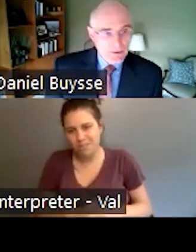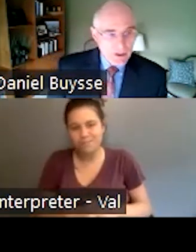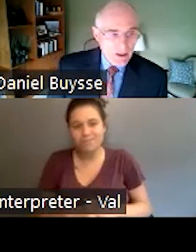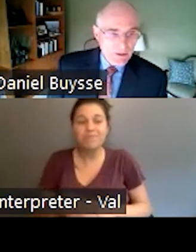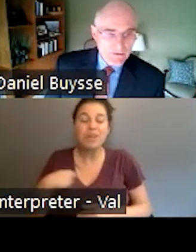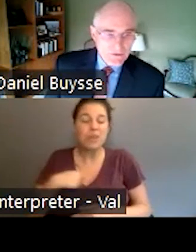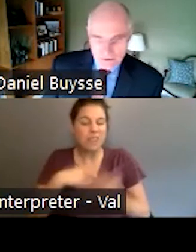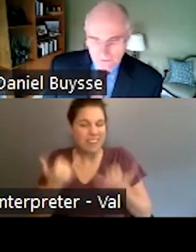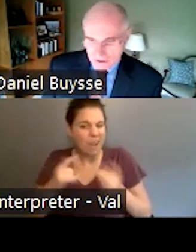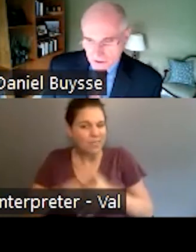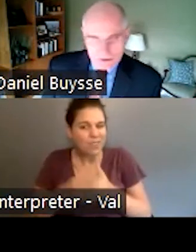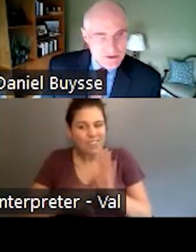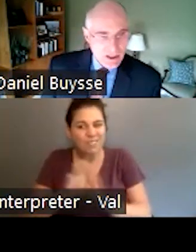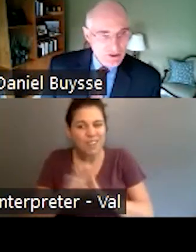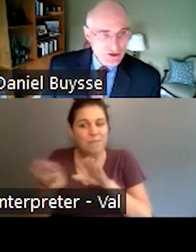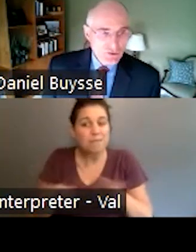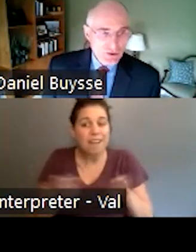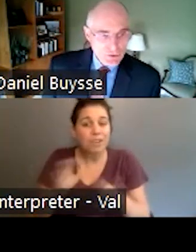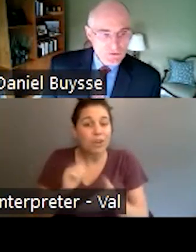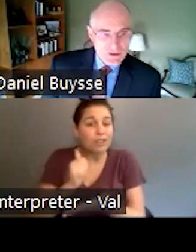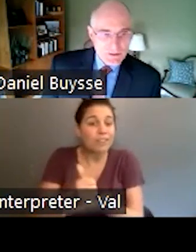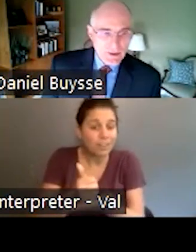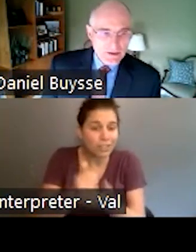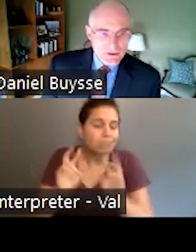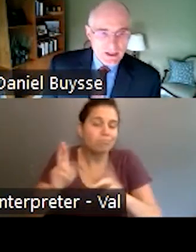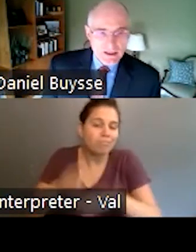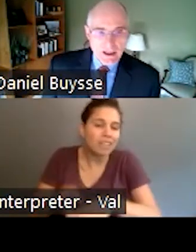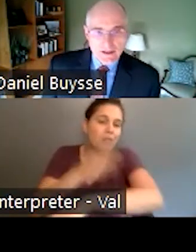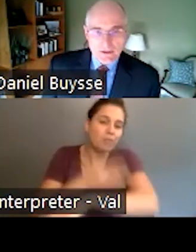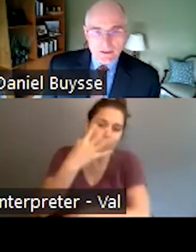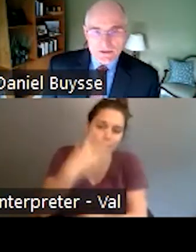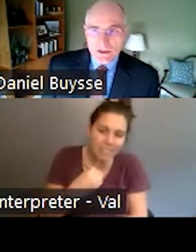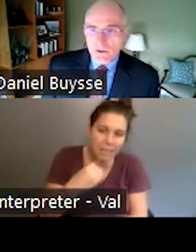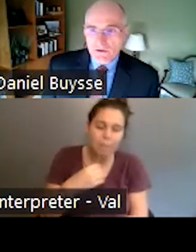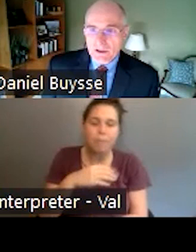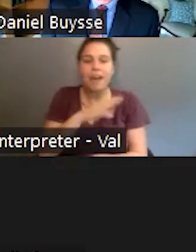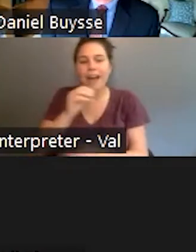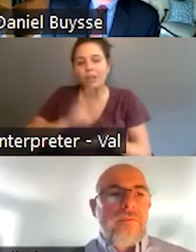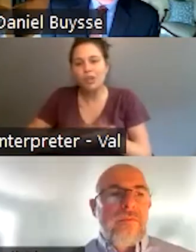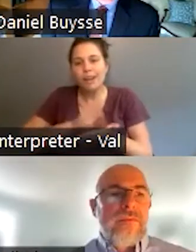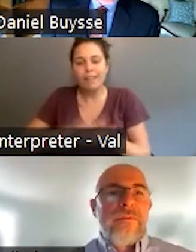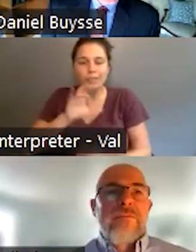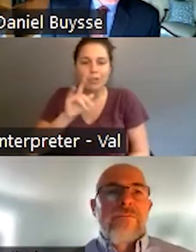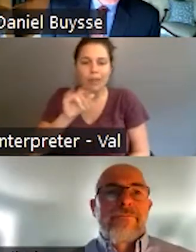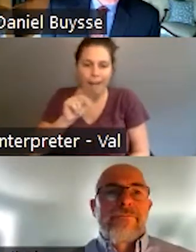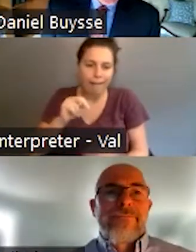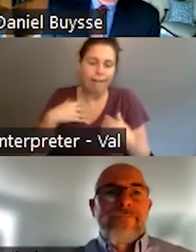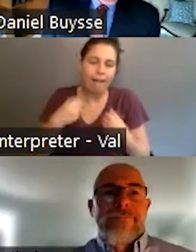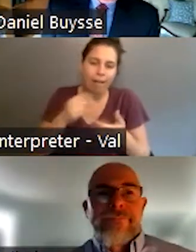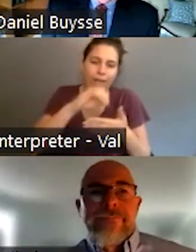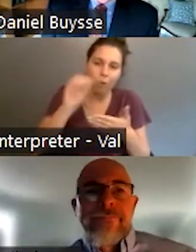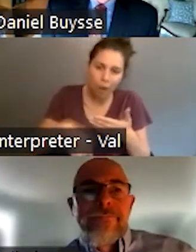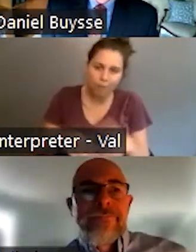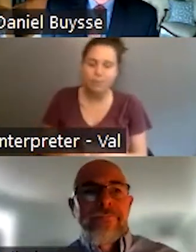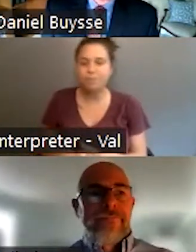develop behavioral interventions to improve sleep and circadian health outcomes and ultimately health. I